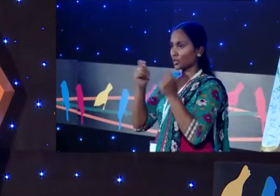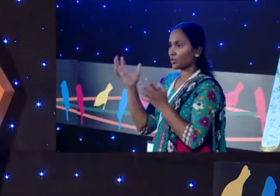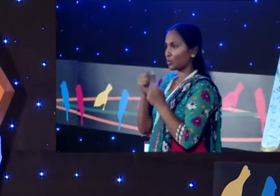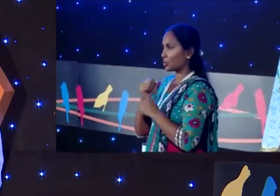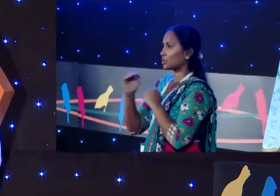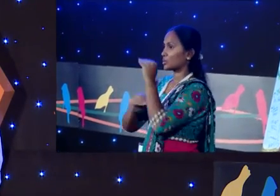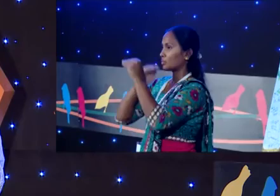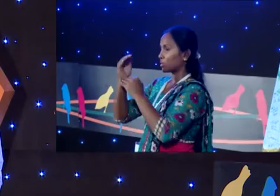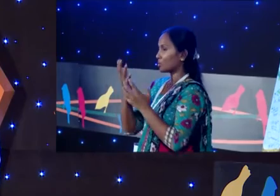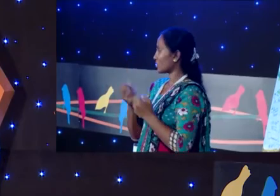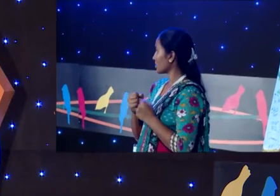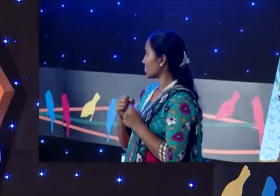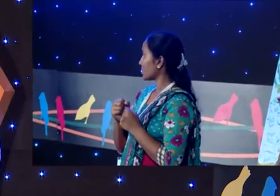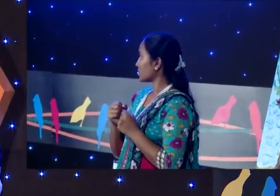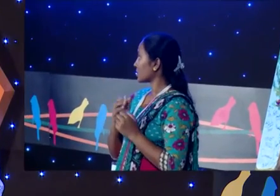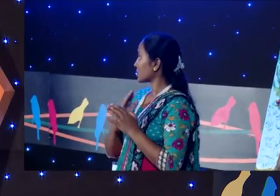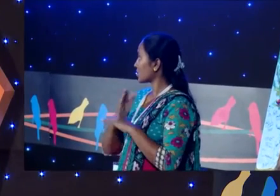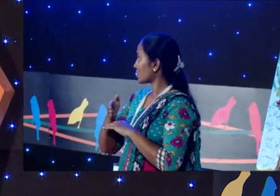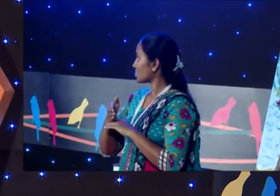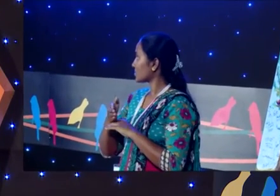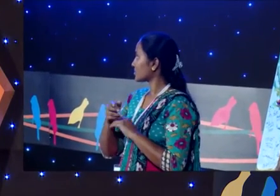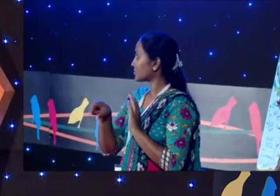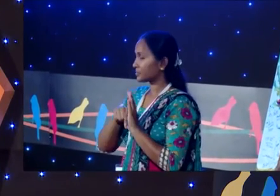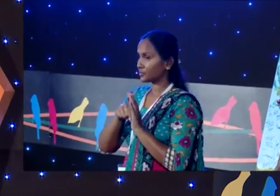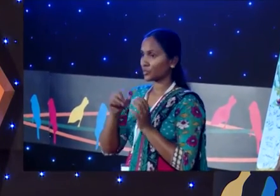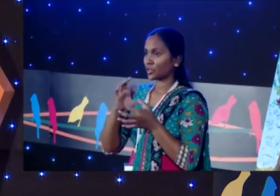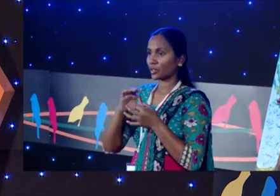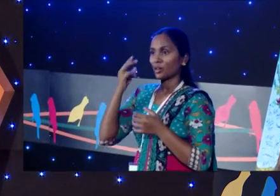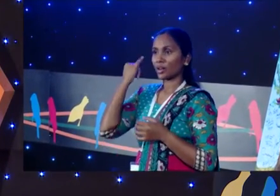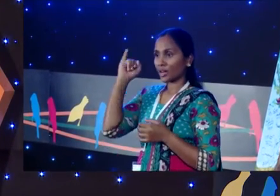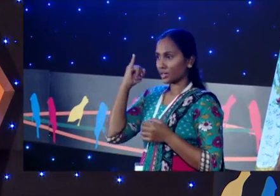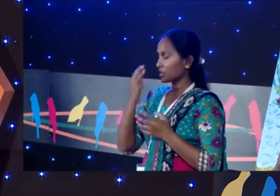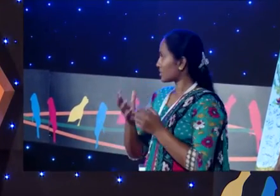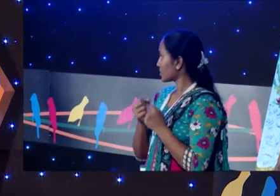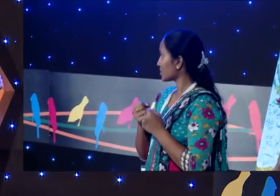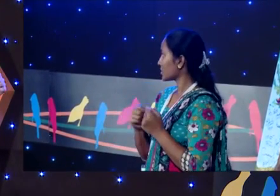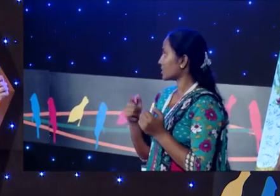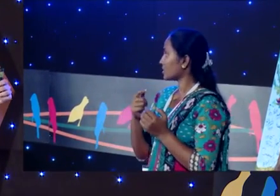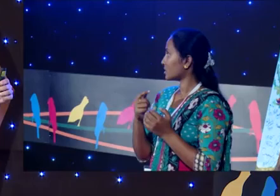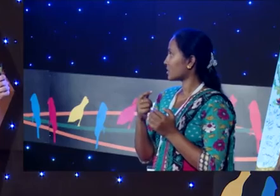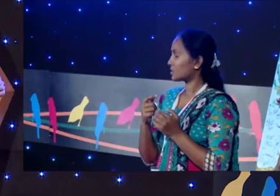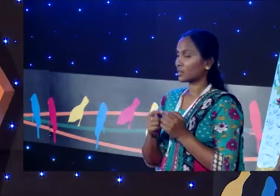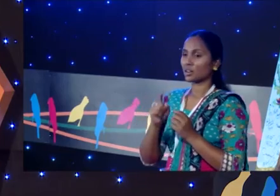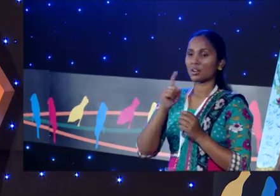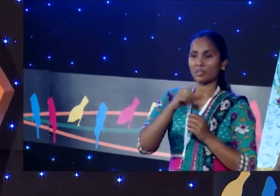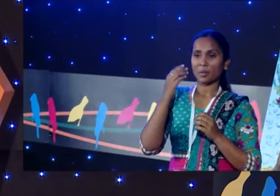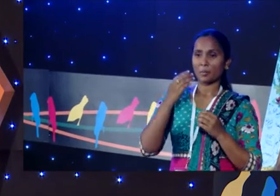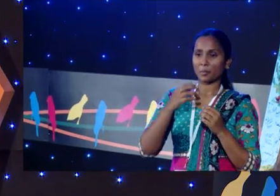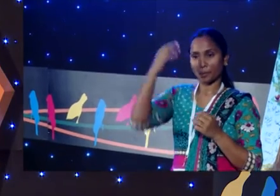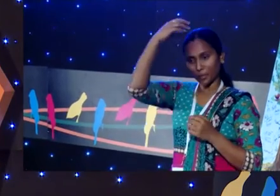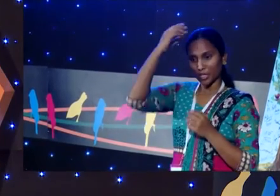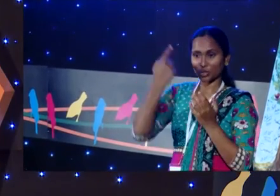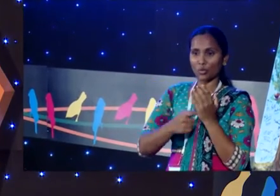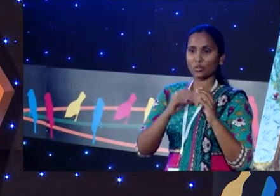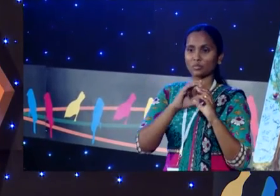promote cross-pollination of ideas. We're trying to inspire people. We're taking ideas which have worked in some community in Punjab and see, hey,